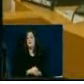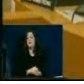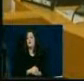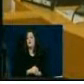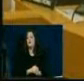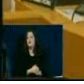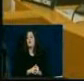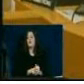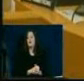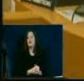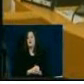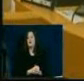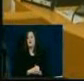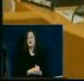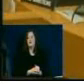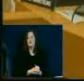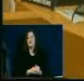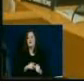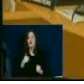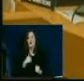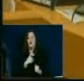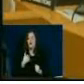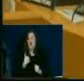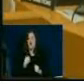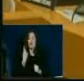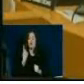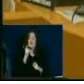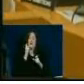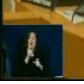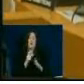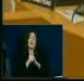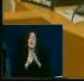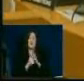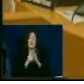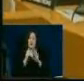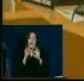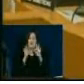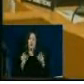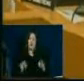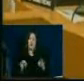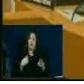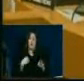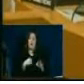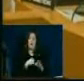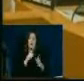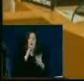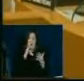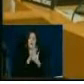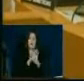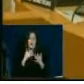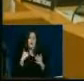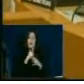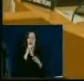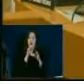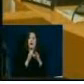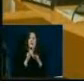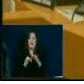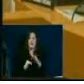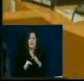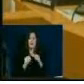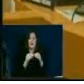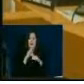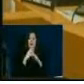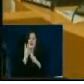one, when we gave them legal form, there was no ambiguity, but we didn't extend the contract beyond the 4-year term.